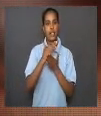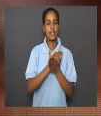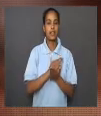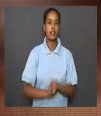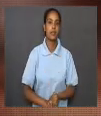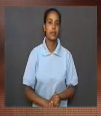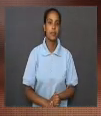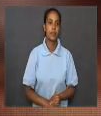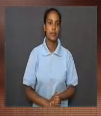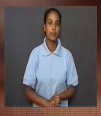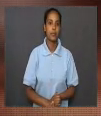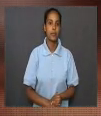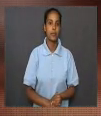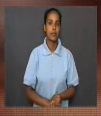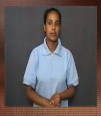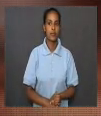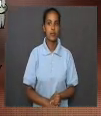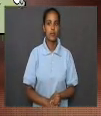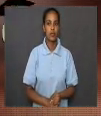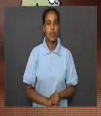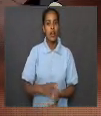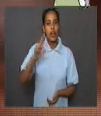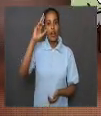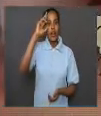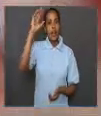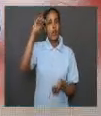Let's get back to our lesson.